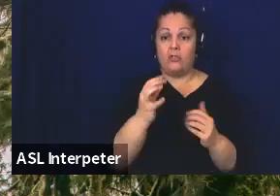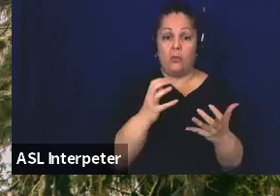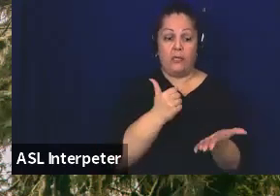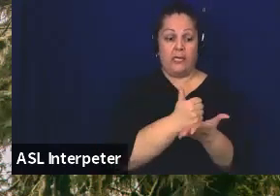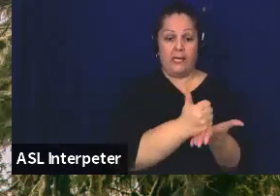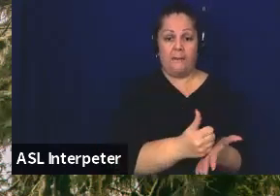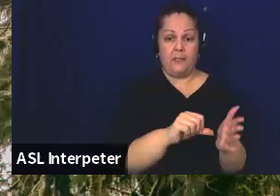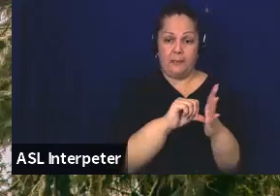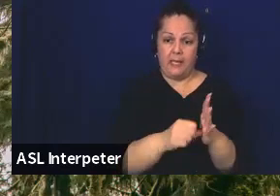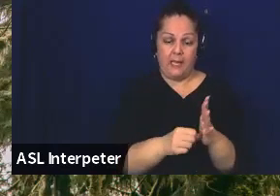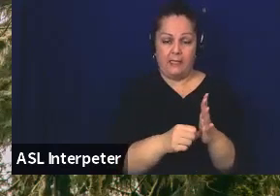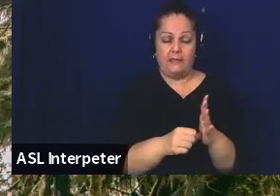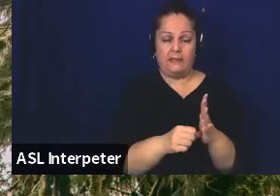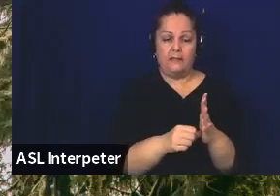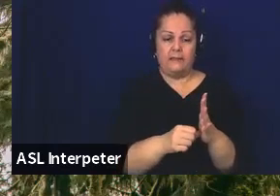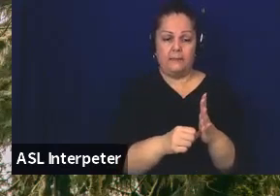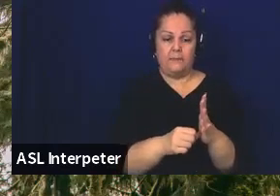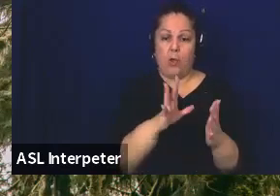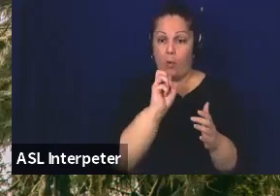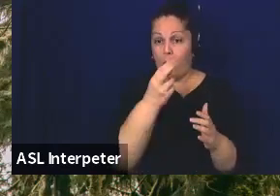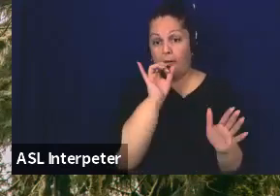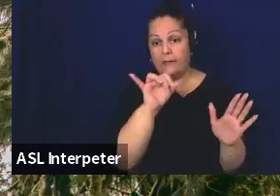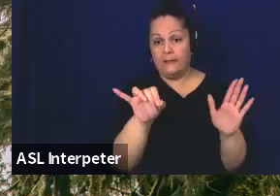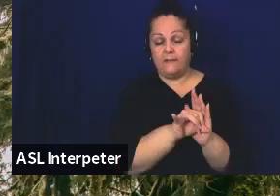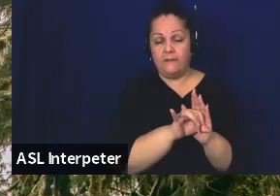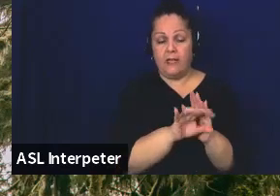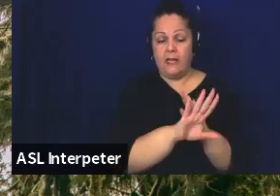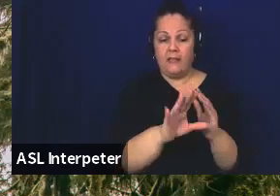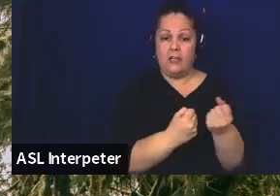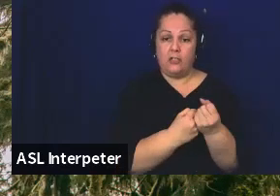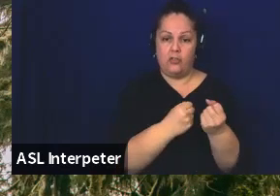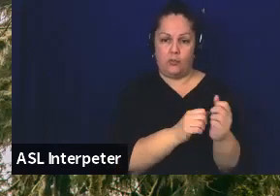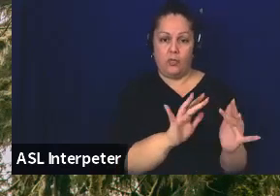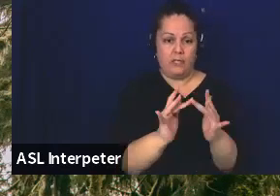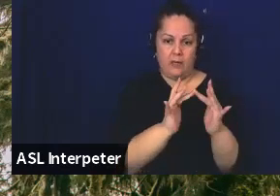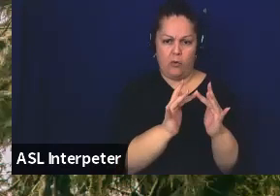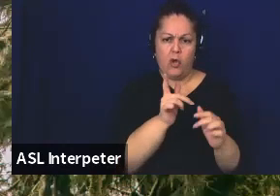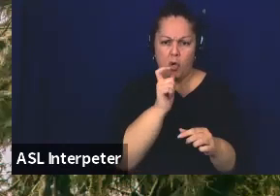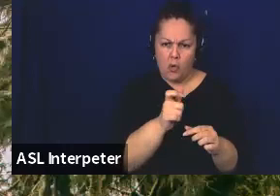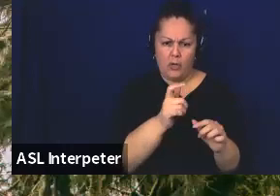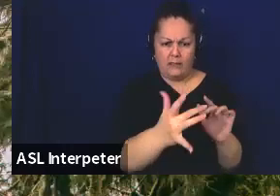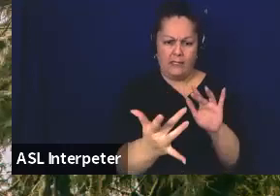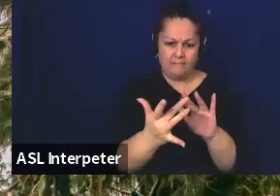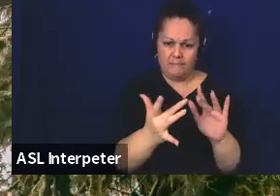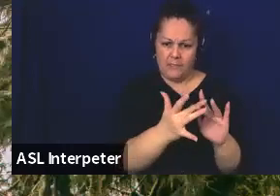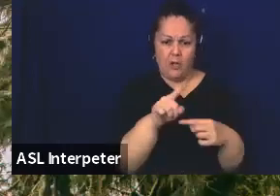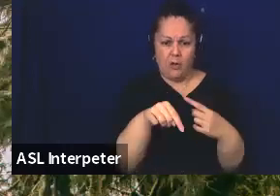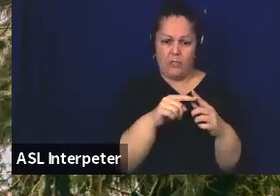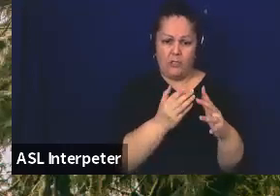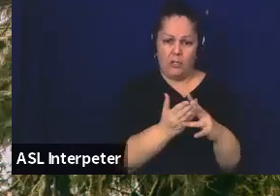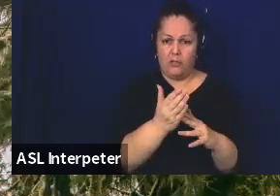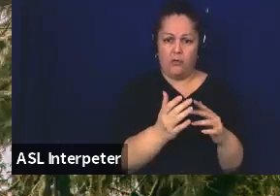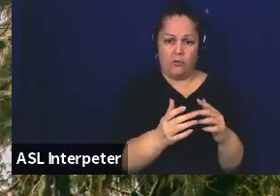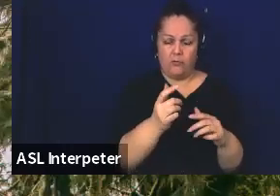them highlight or identify their support network. Who can they reach out to when they are experiencing a